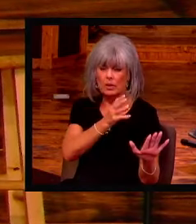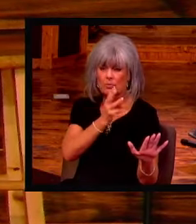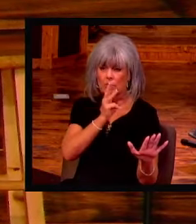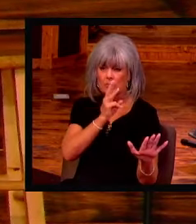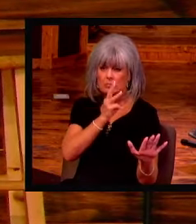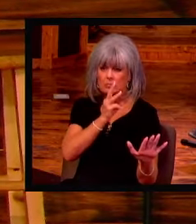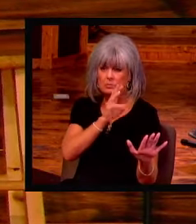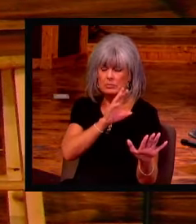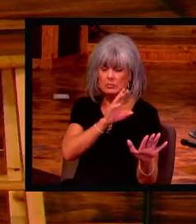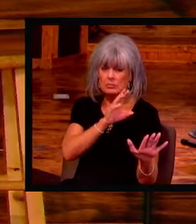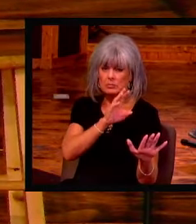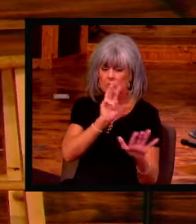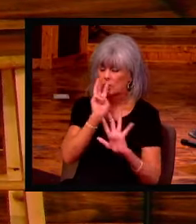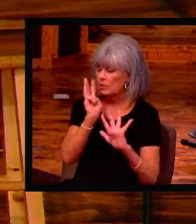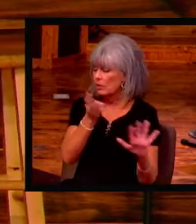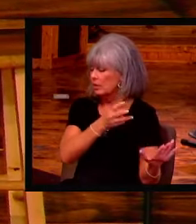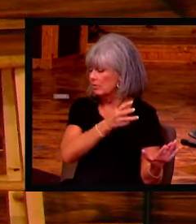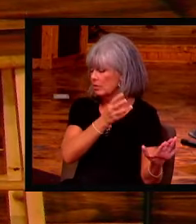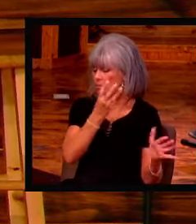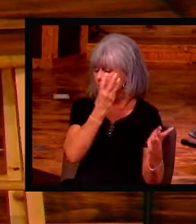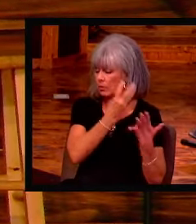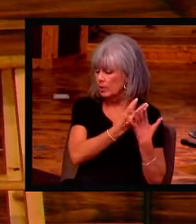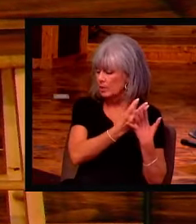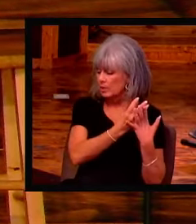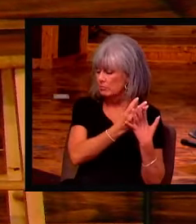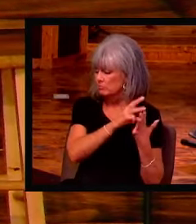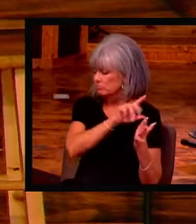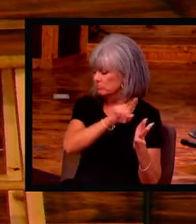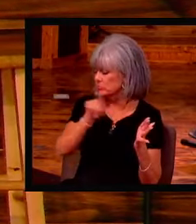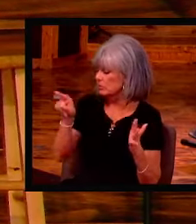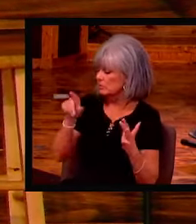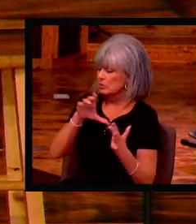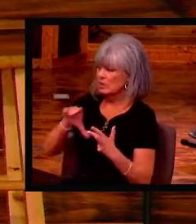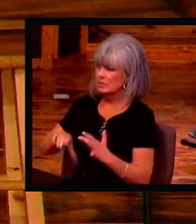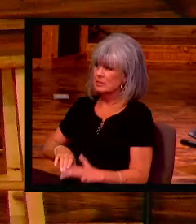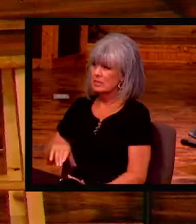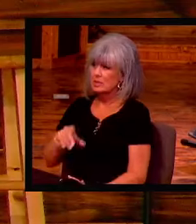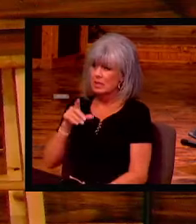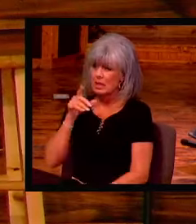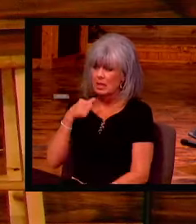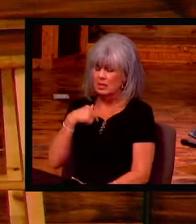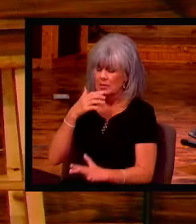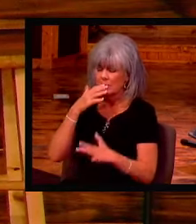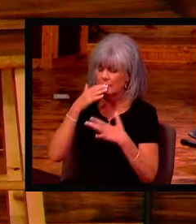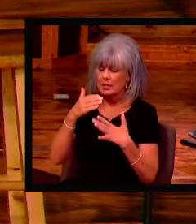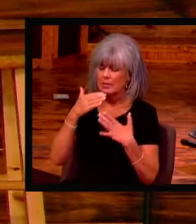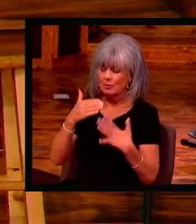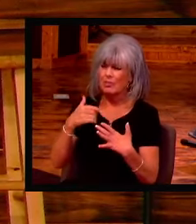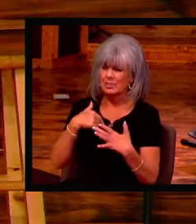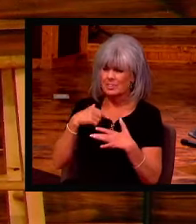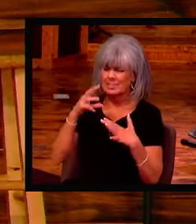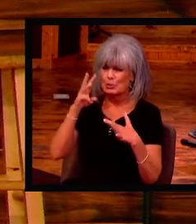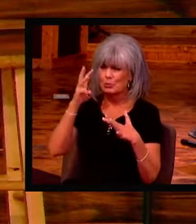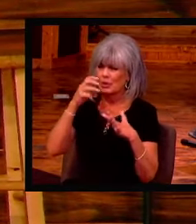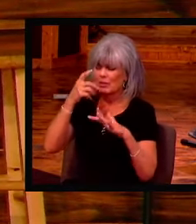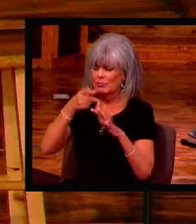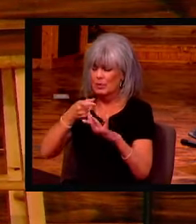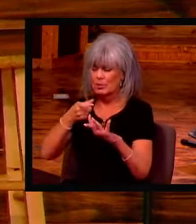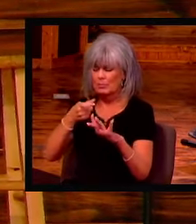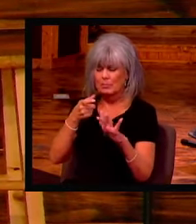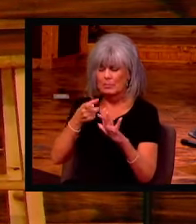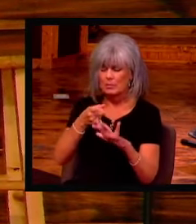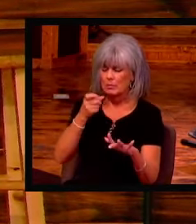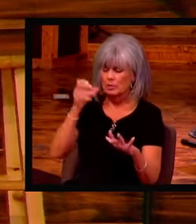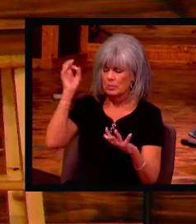and they would just call upon Christ. She wasn't in a church. I'm so thankful This is going to sound really weird coming from a preacher, but I'm